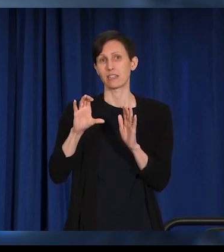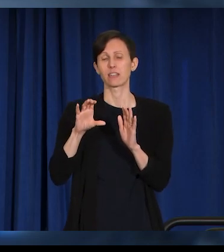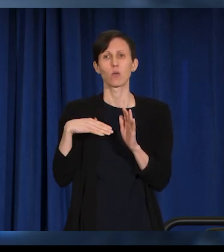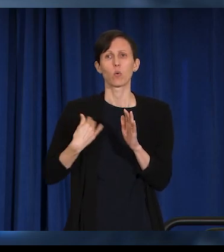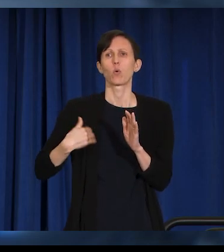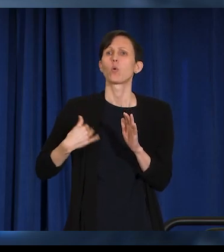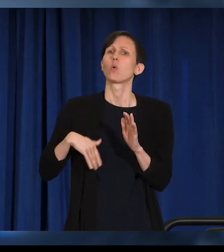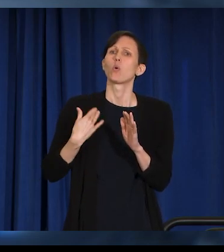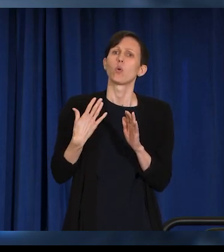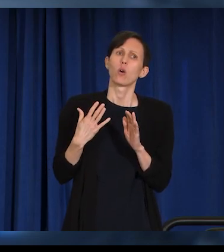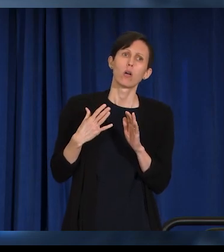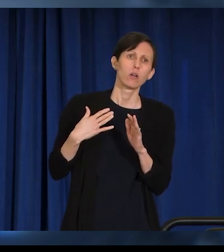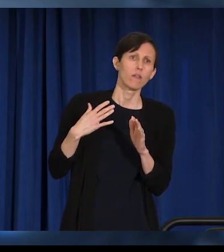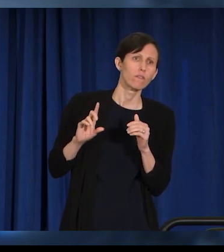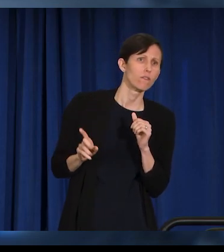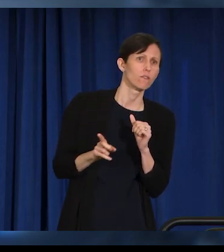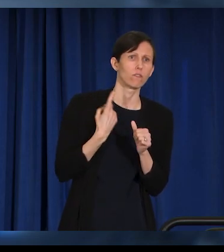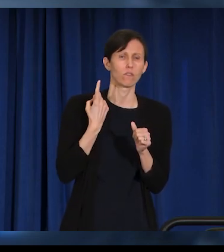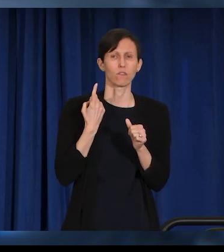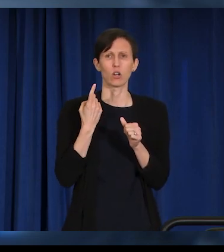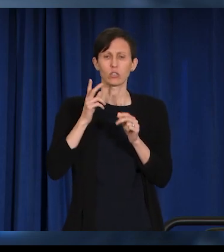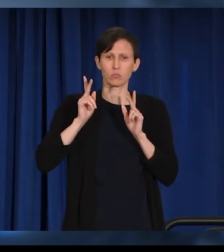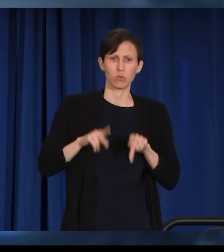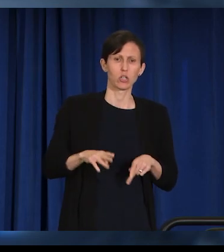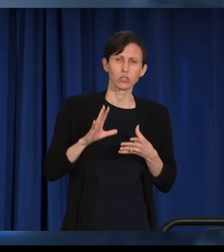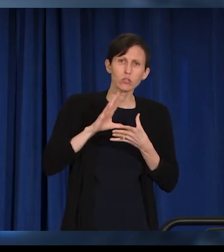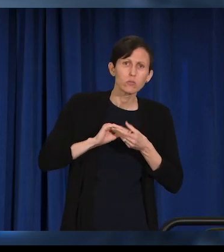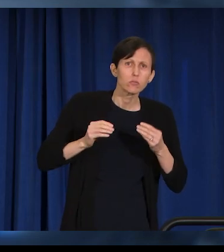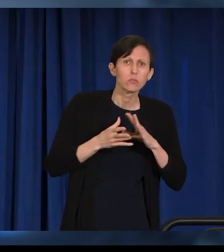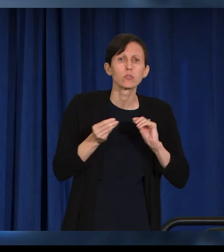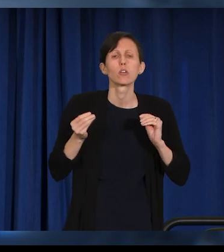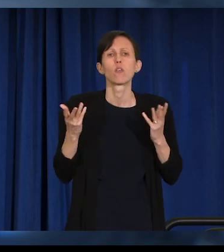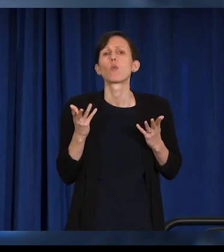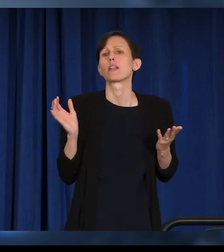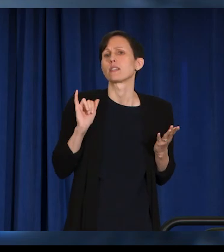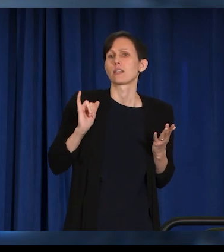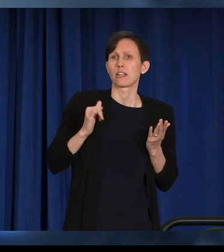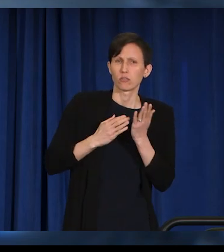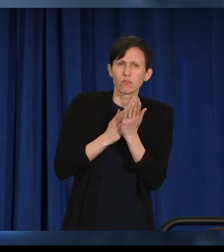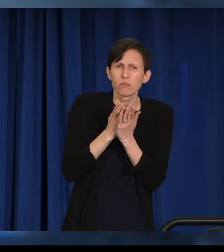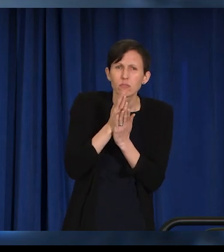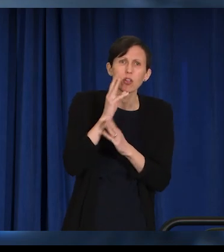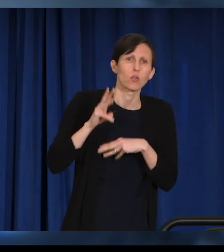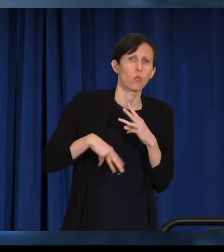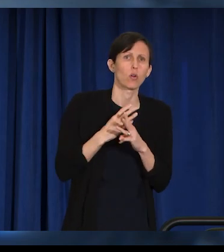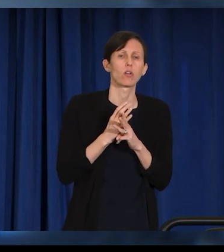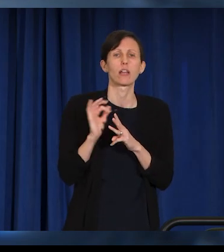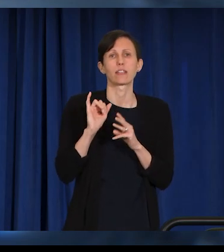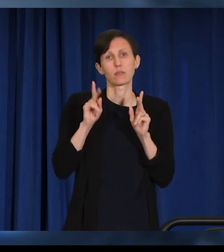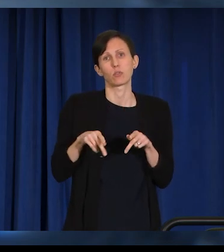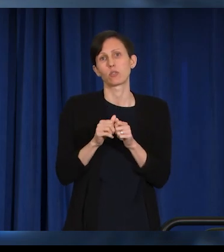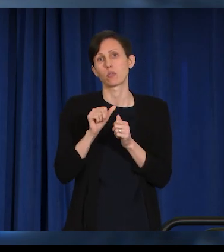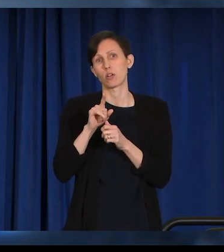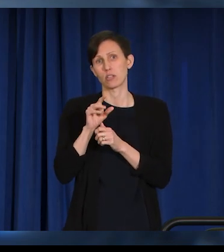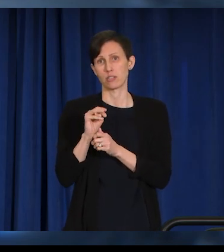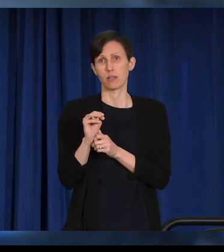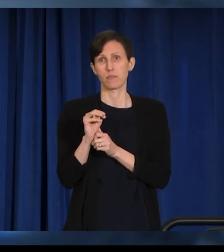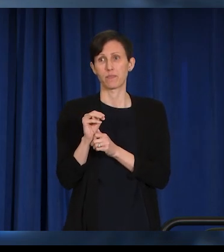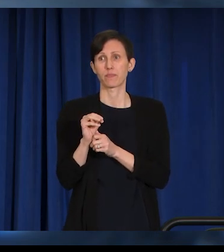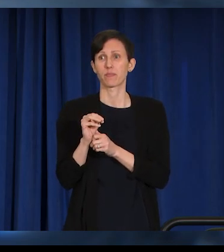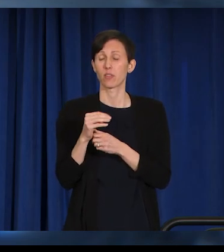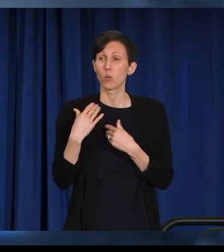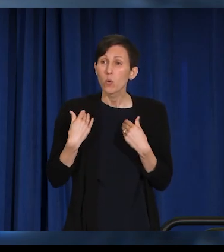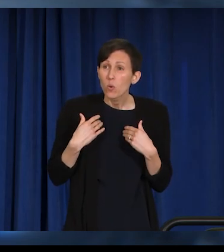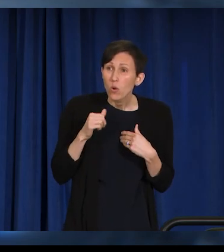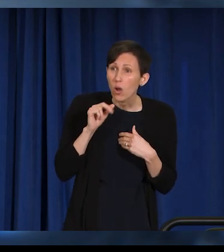rare and first-person insight into what it's like to navigate the world as an autistic person. Her work was revolutionary in a time when autism was